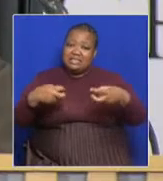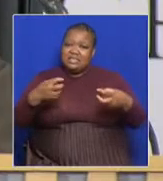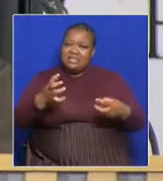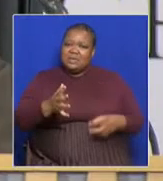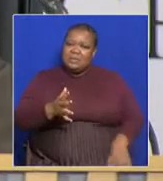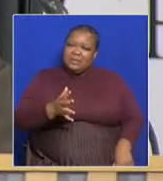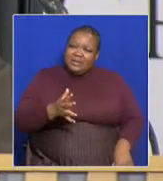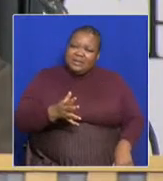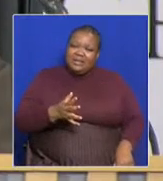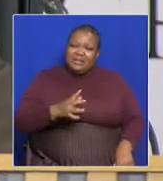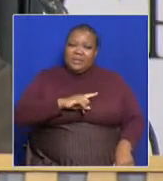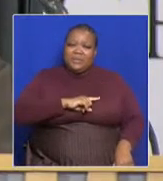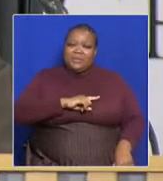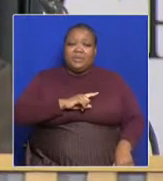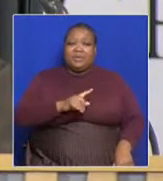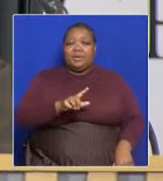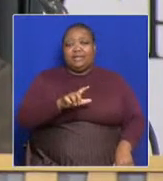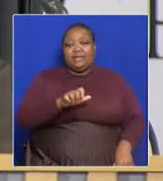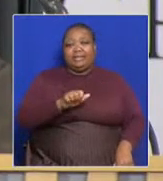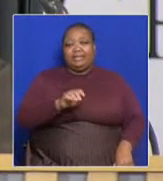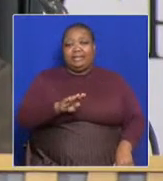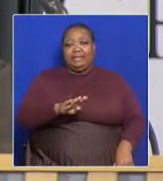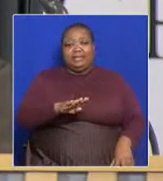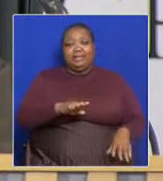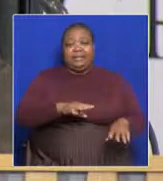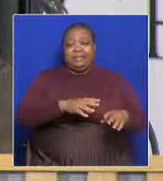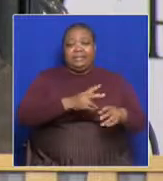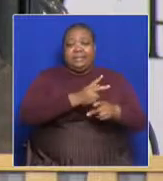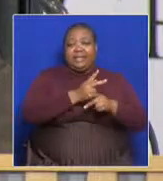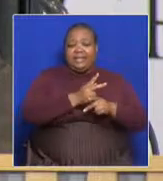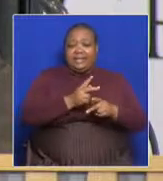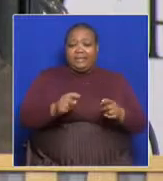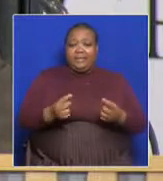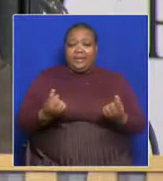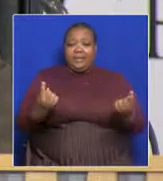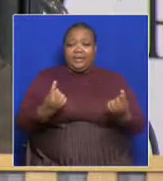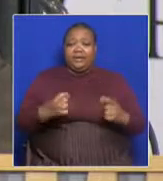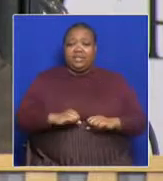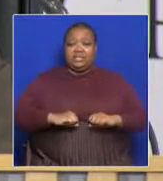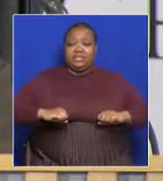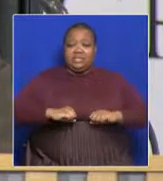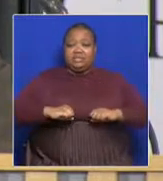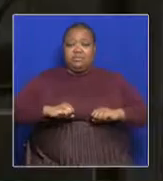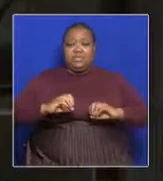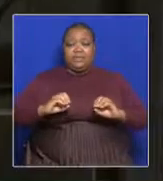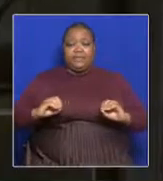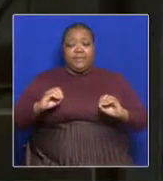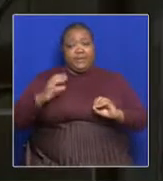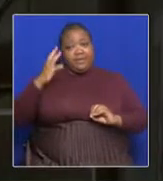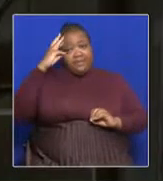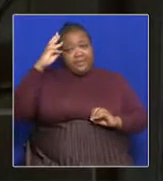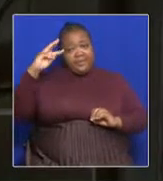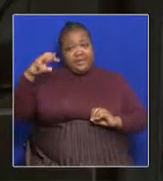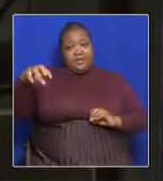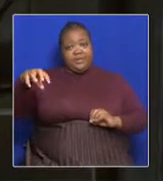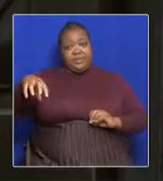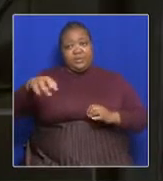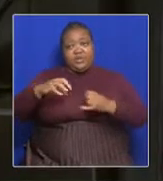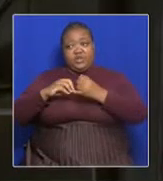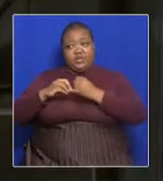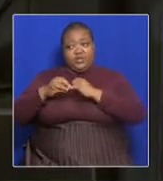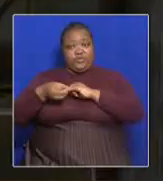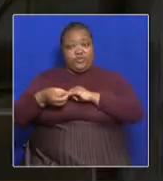to have them because they don't have space. And Pretoria, you tell us, you even tried Pretoria, it doesn't